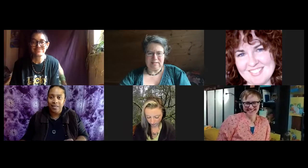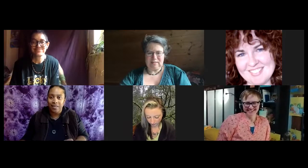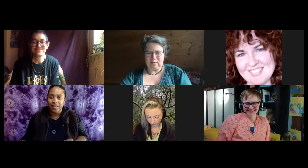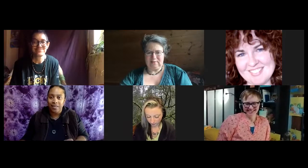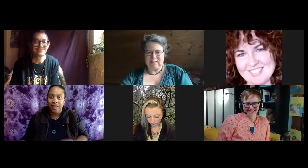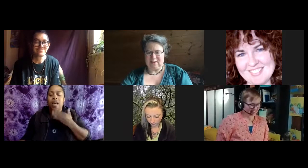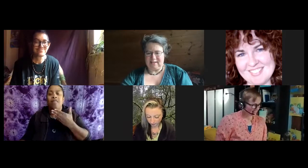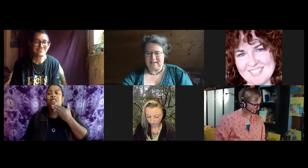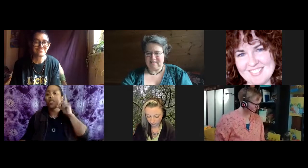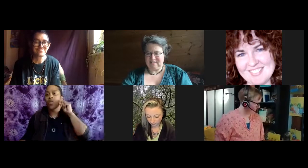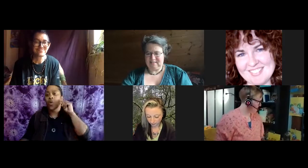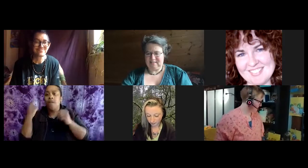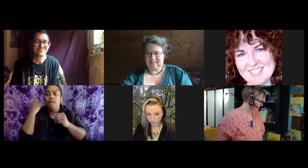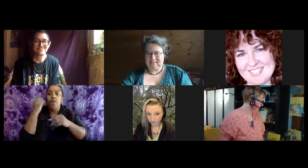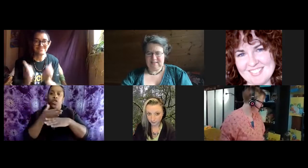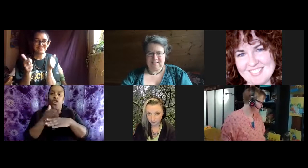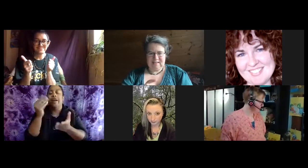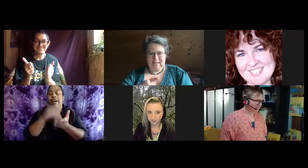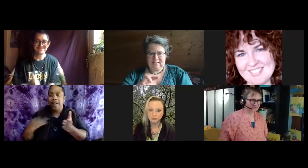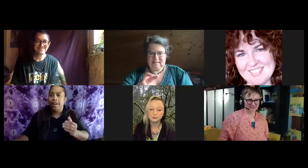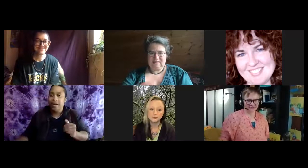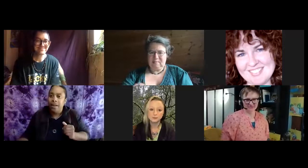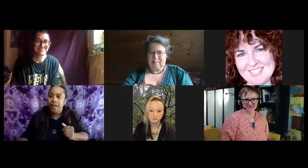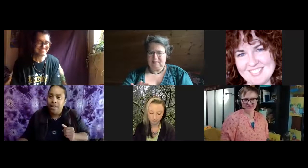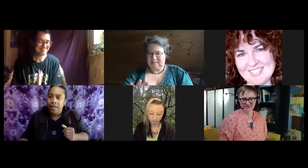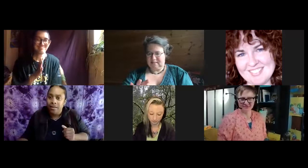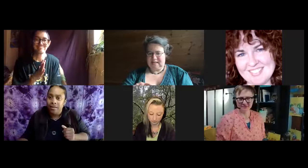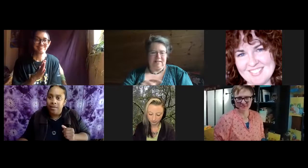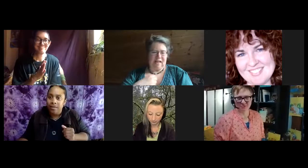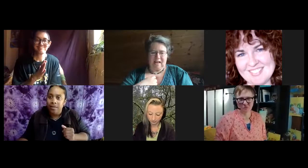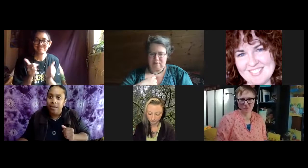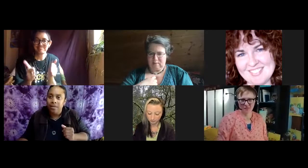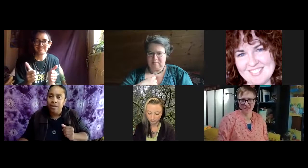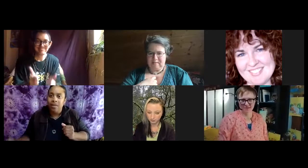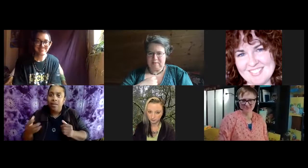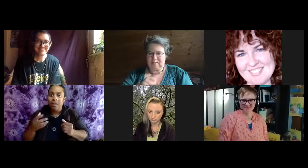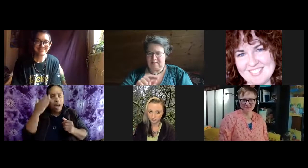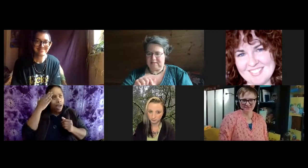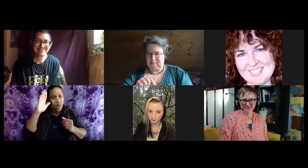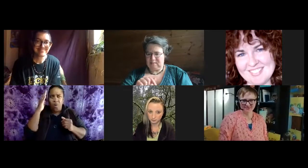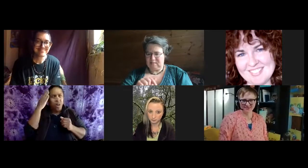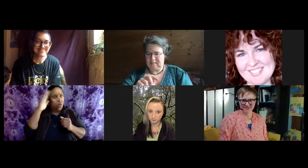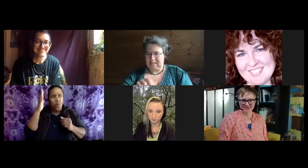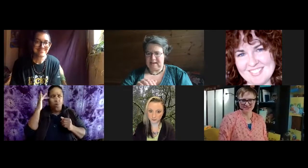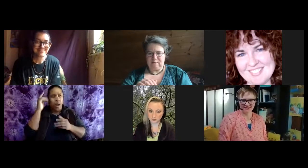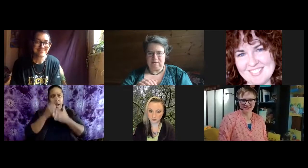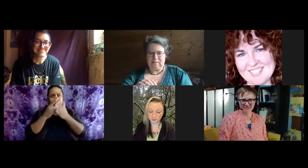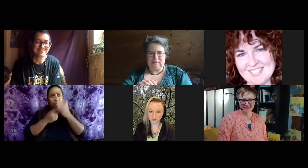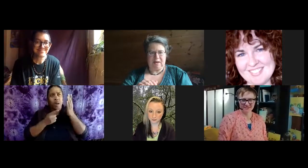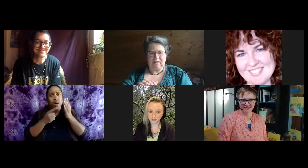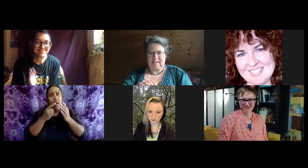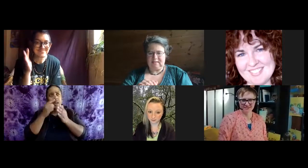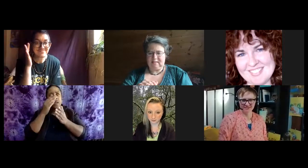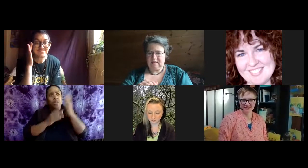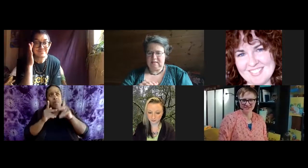Thanks so much, Thorne, for sharing again. Some people, yeah, I don't know why, but some people are having some trouble seeing everyone